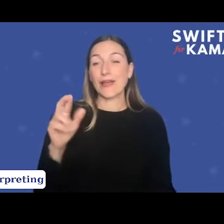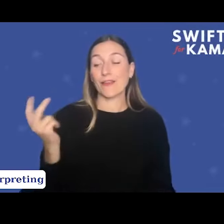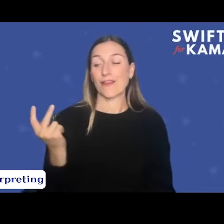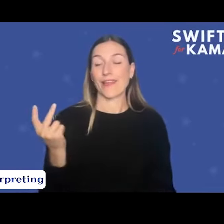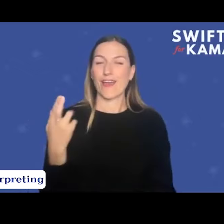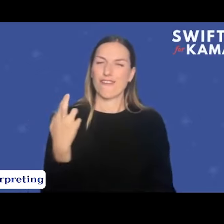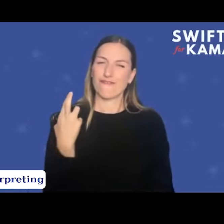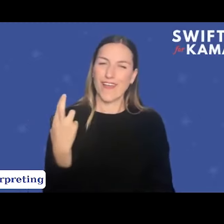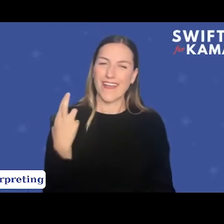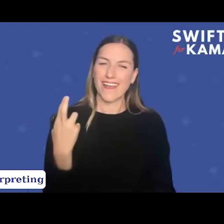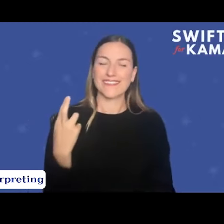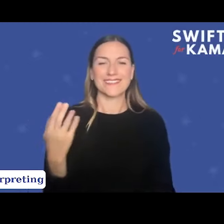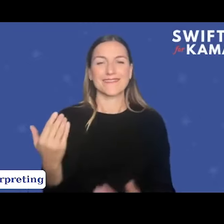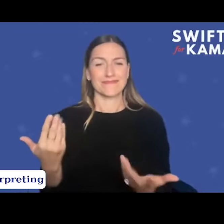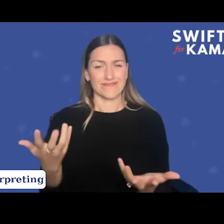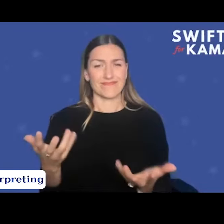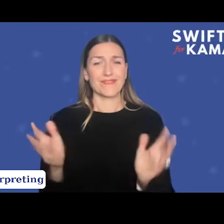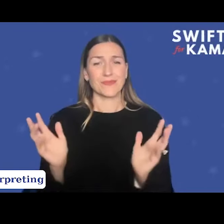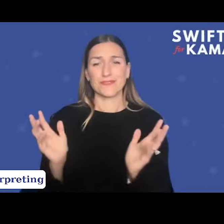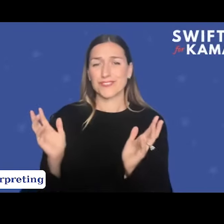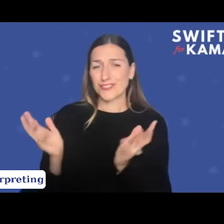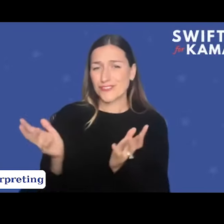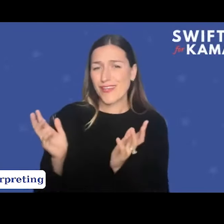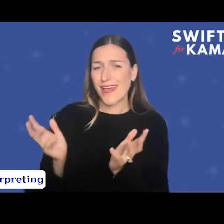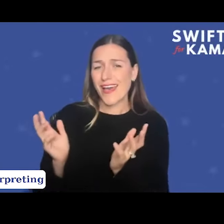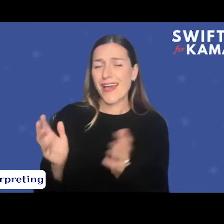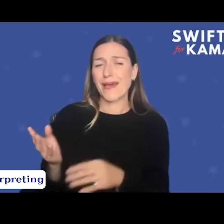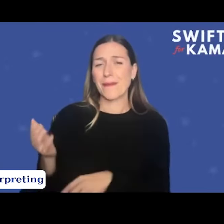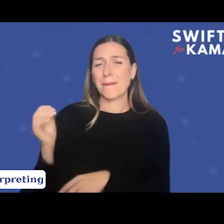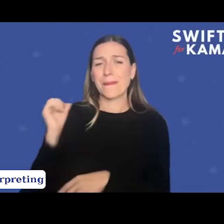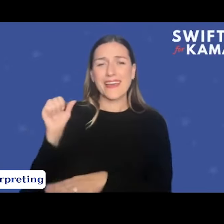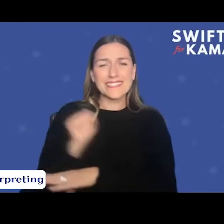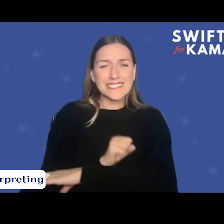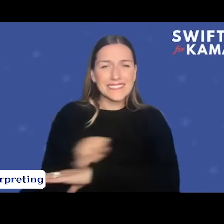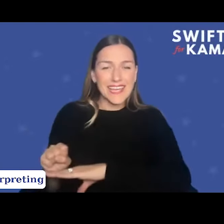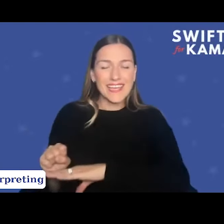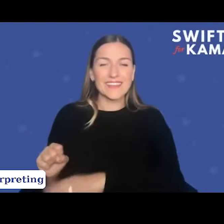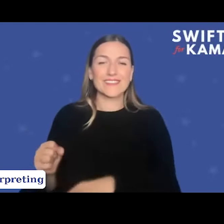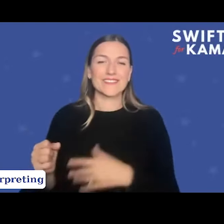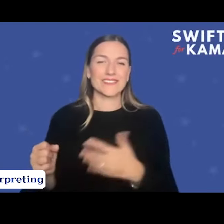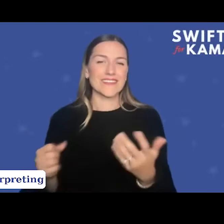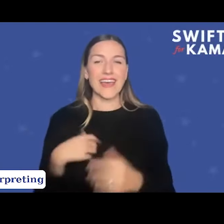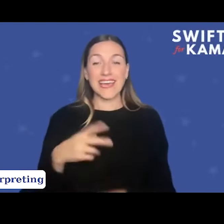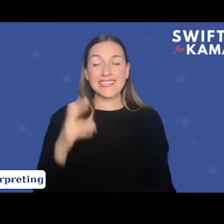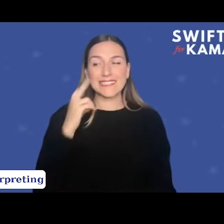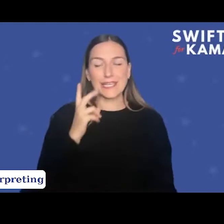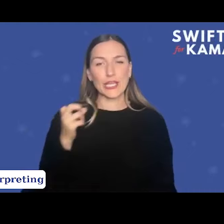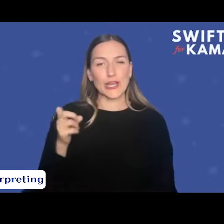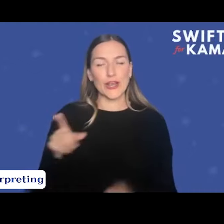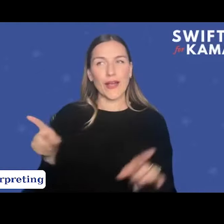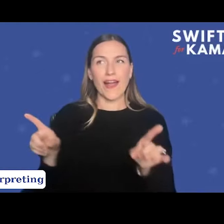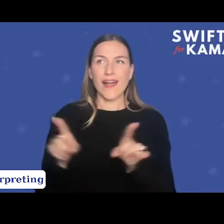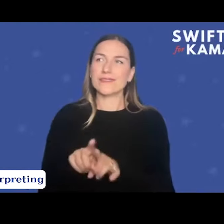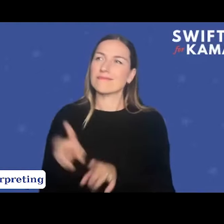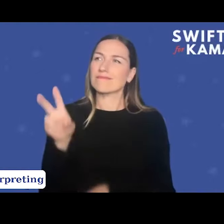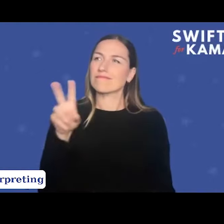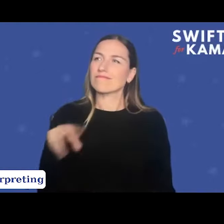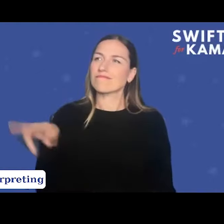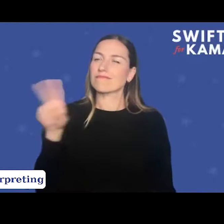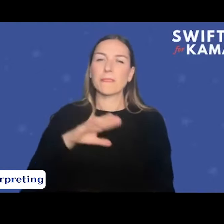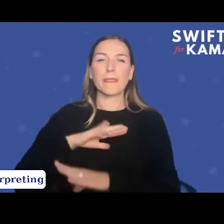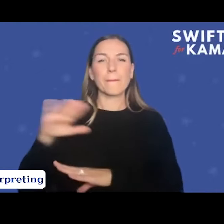friends. We have, you know, had had conversations backstage and, you know, I see her as like sort of my musical